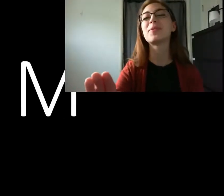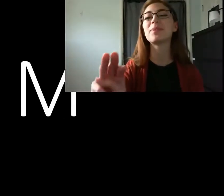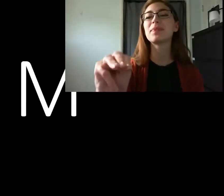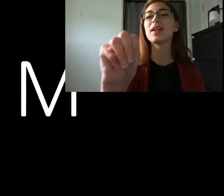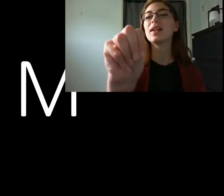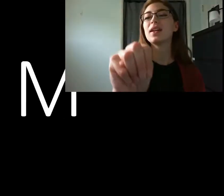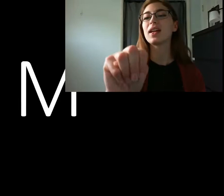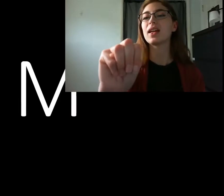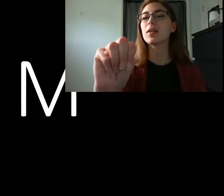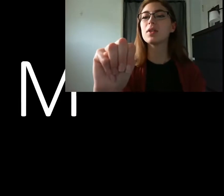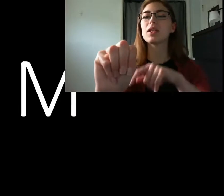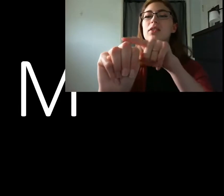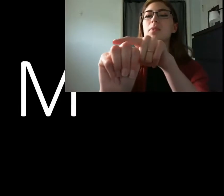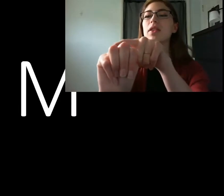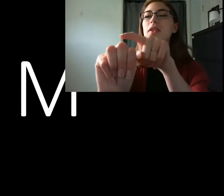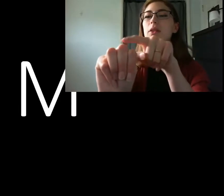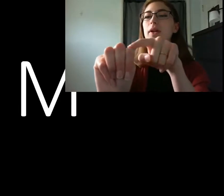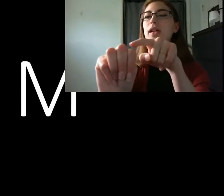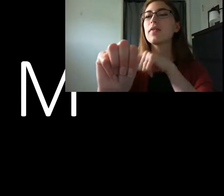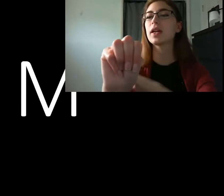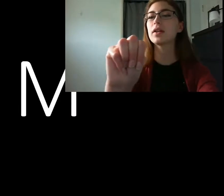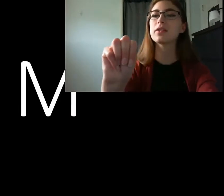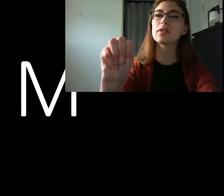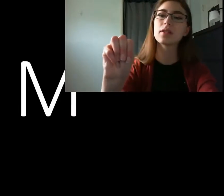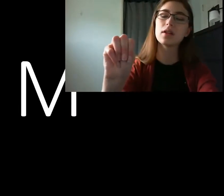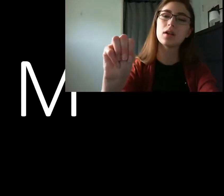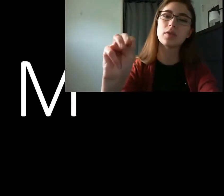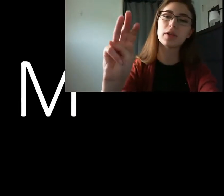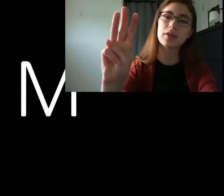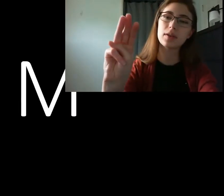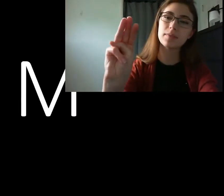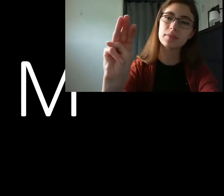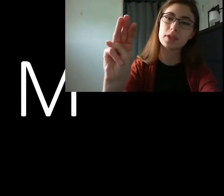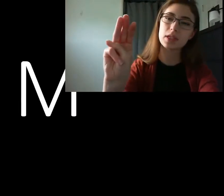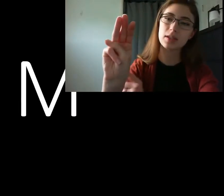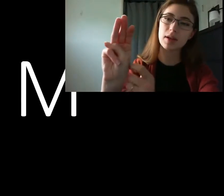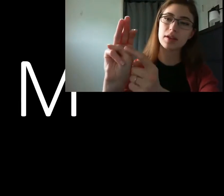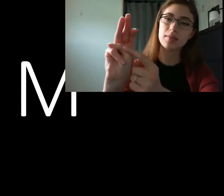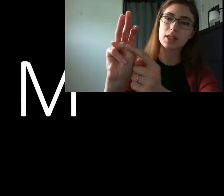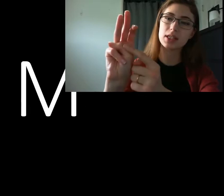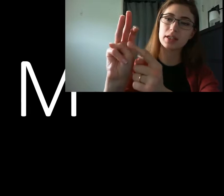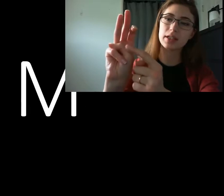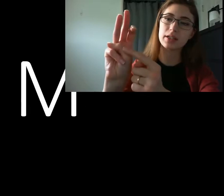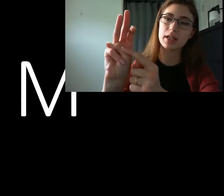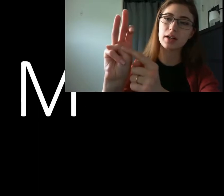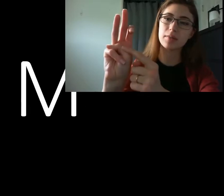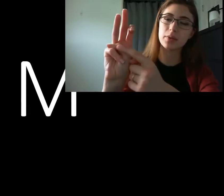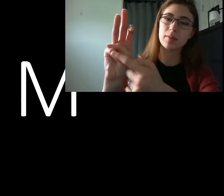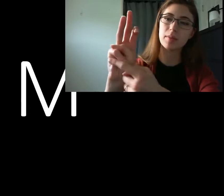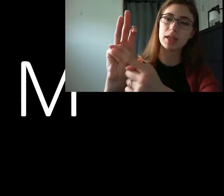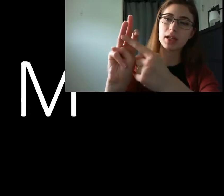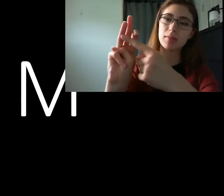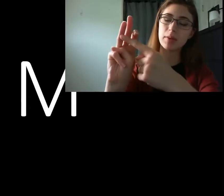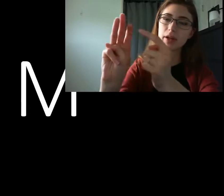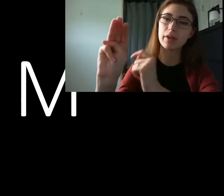M. M is with 3 fingers over your thumb. So you can see my thumb is tucked under here between